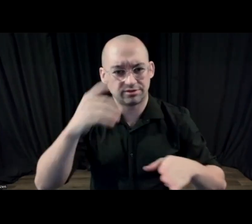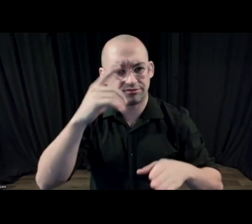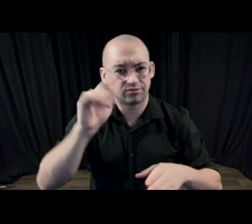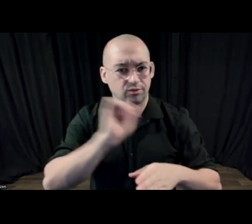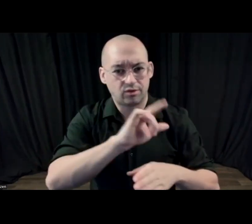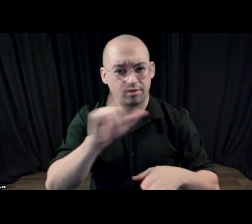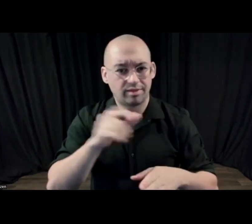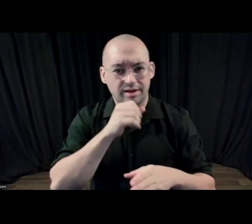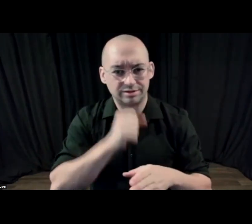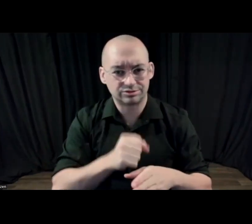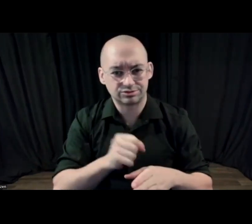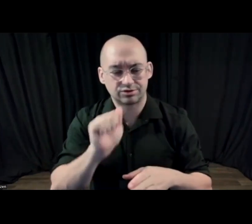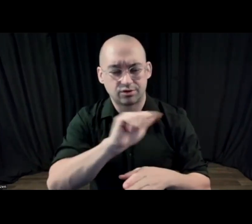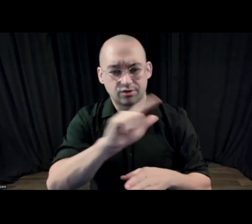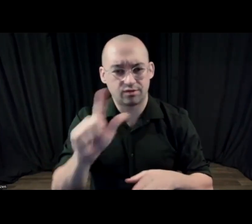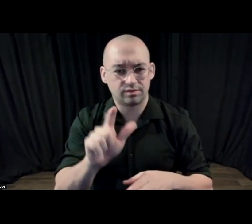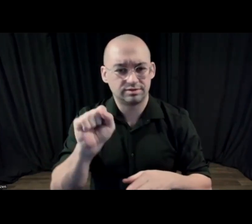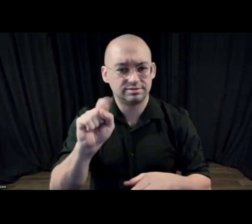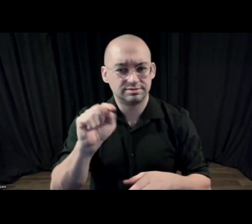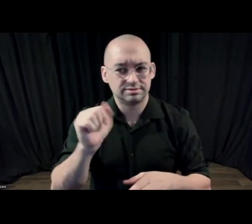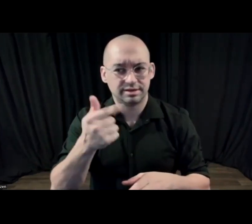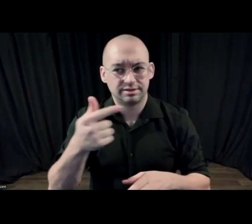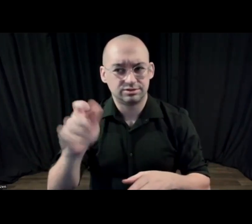for that very,